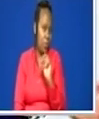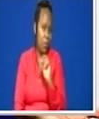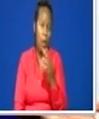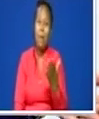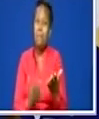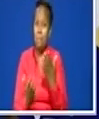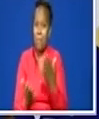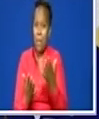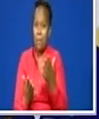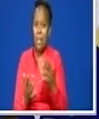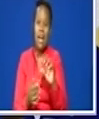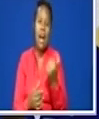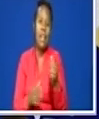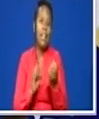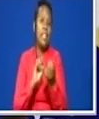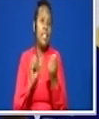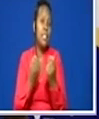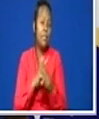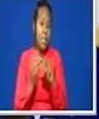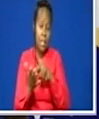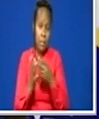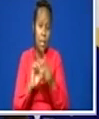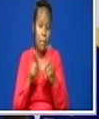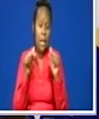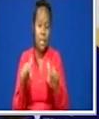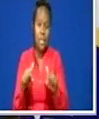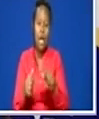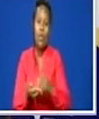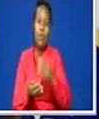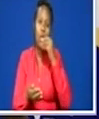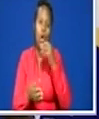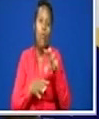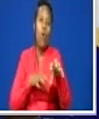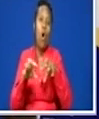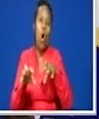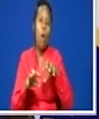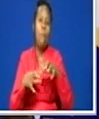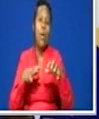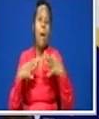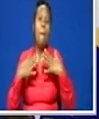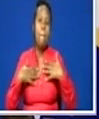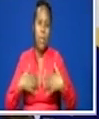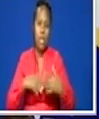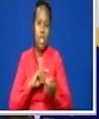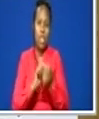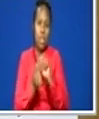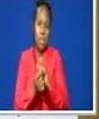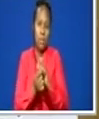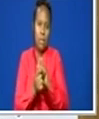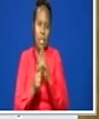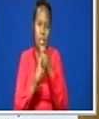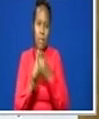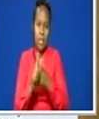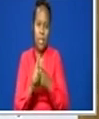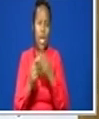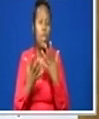Probably they could be having a different meaning, but here we are talking of homeotherms as those organisms which